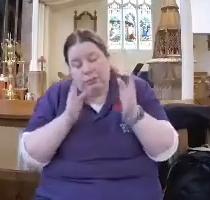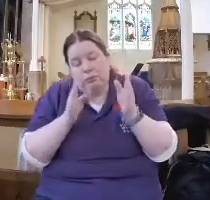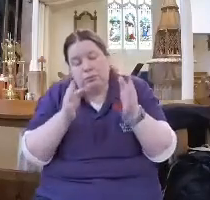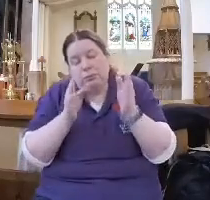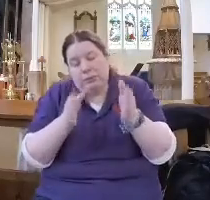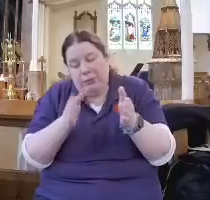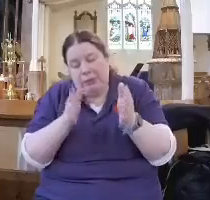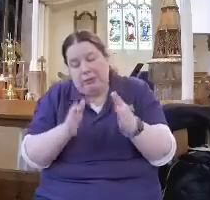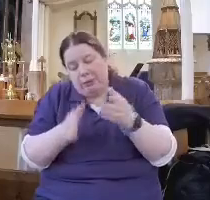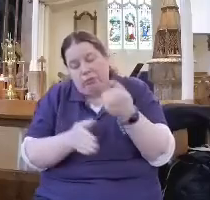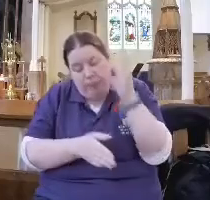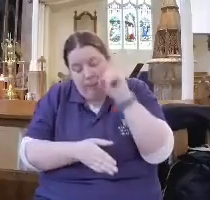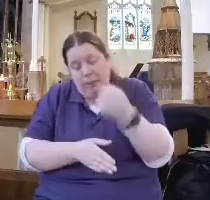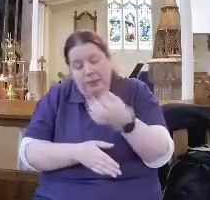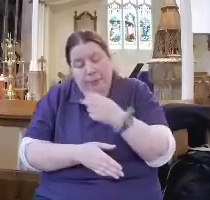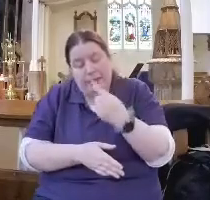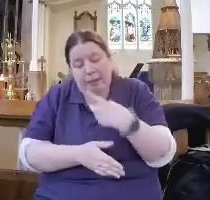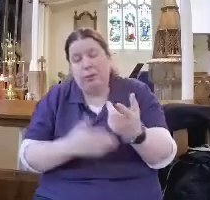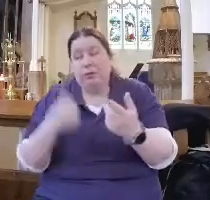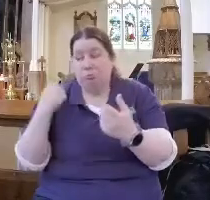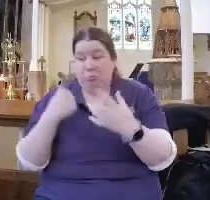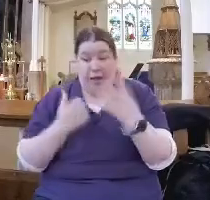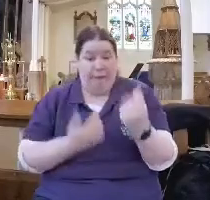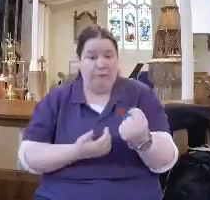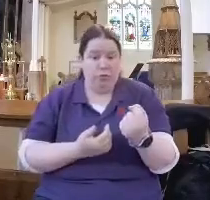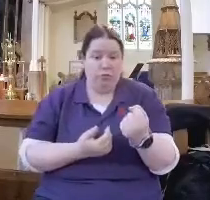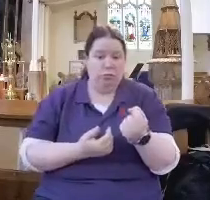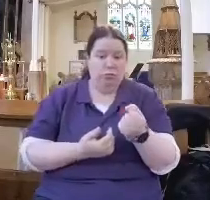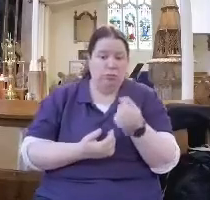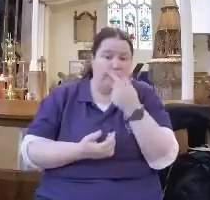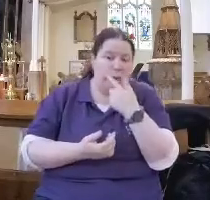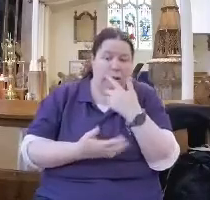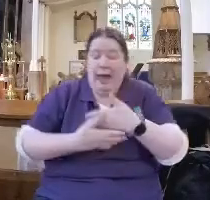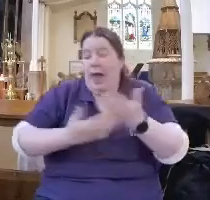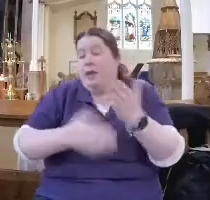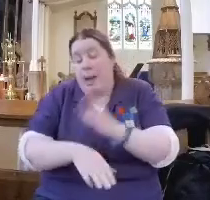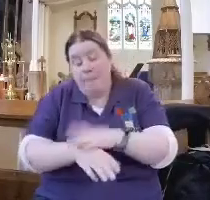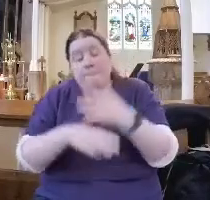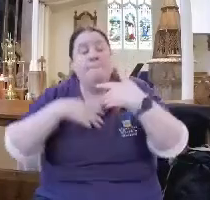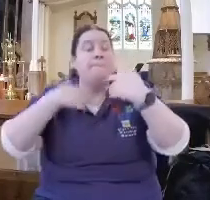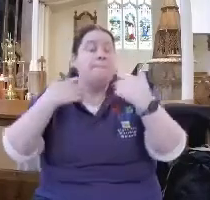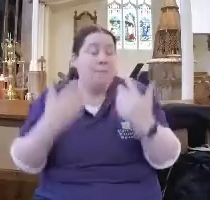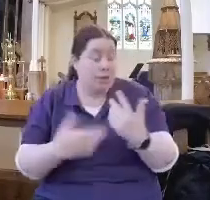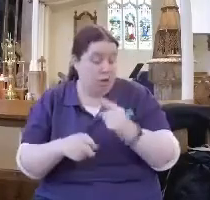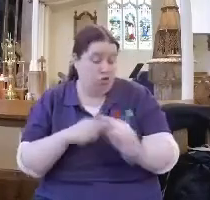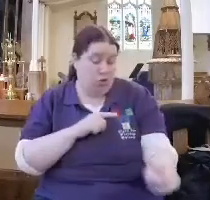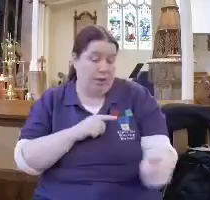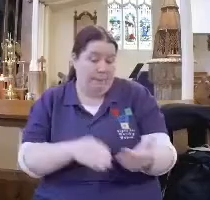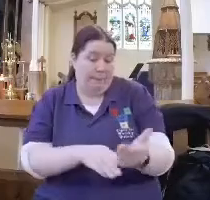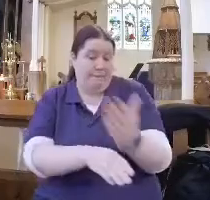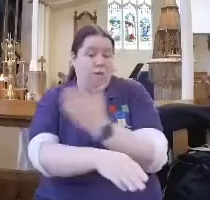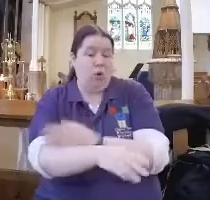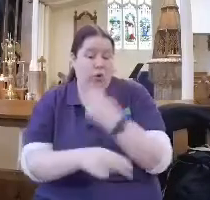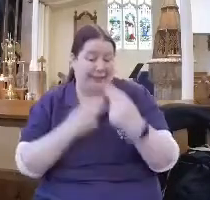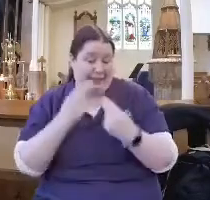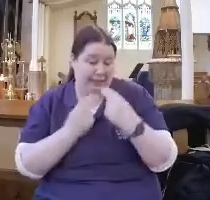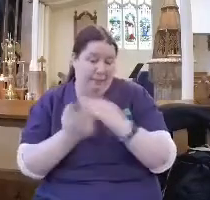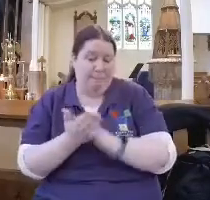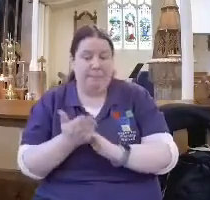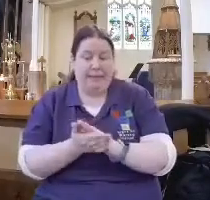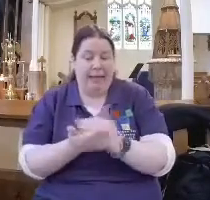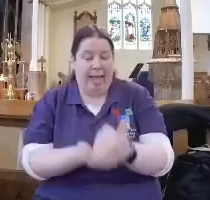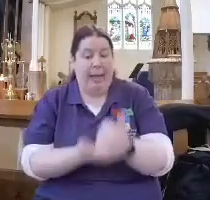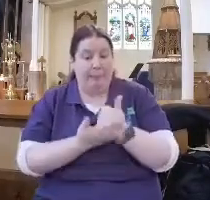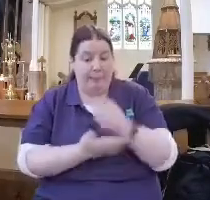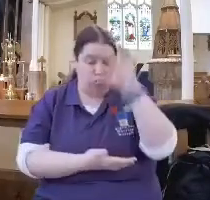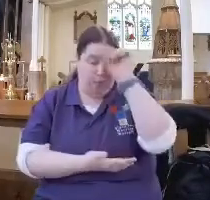take a tablet. And so, I can take it any time I want, but I try and take it before a meal, so I can remember, basically,